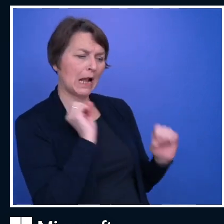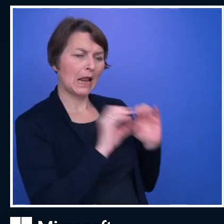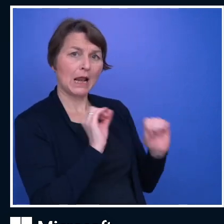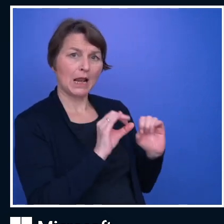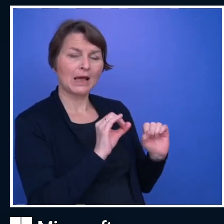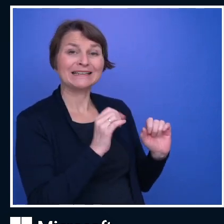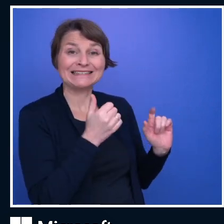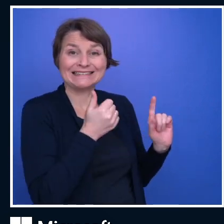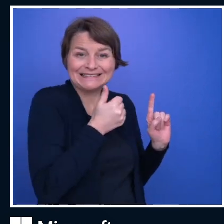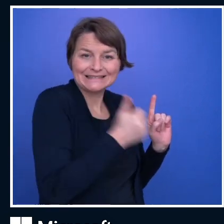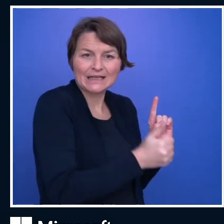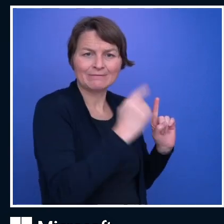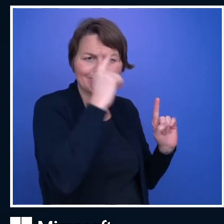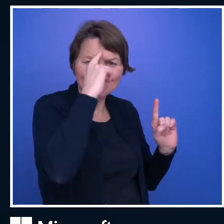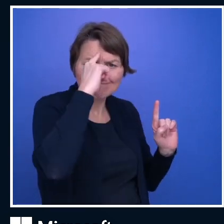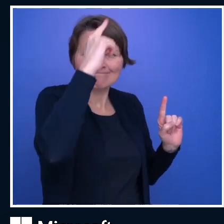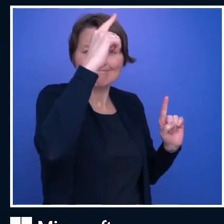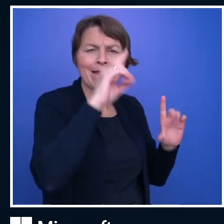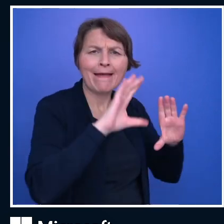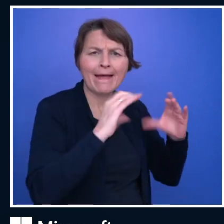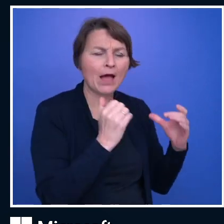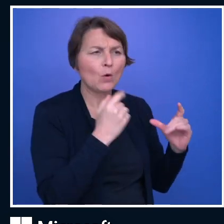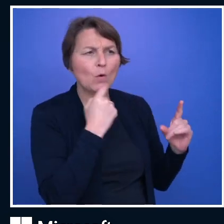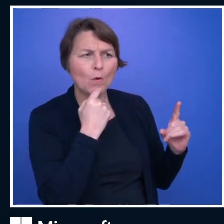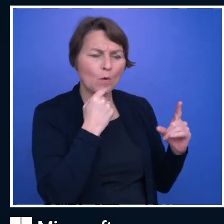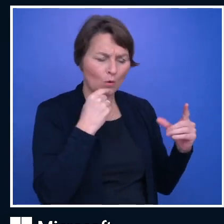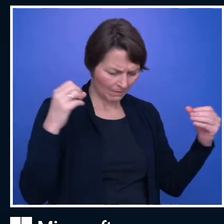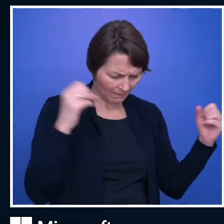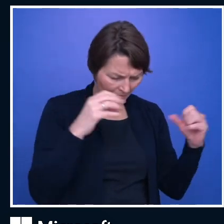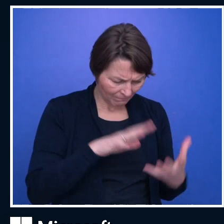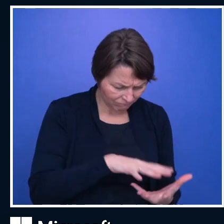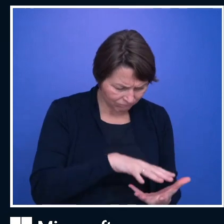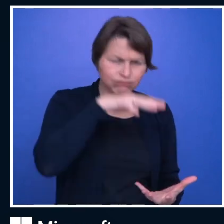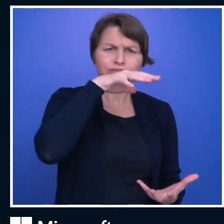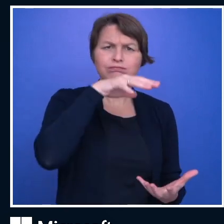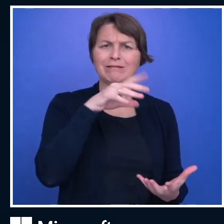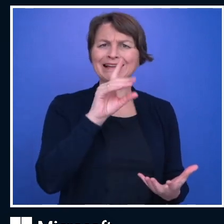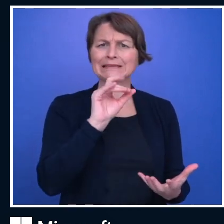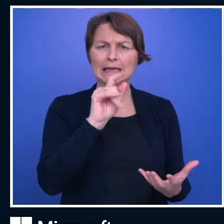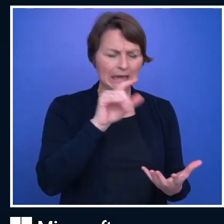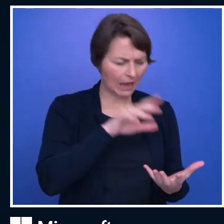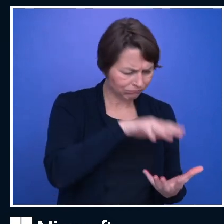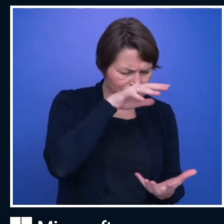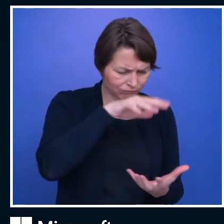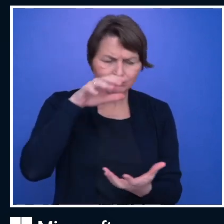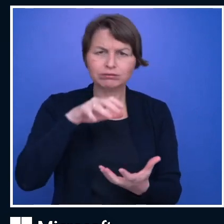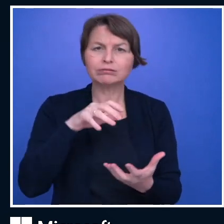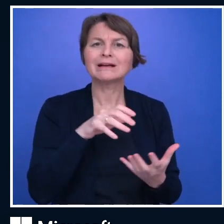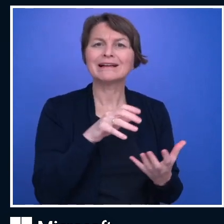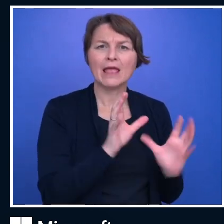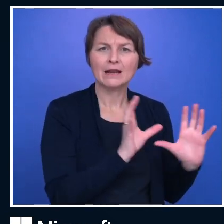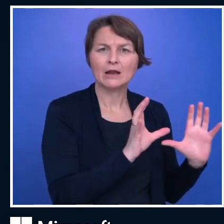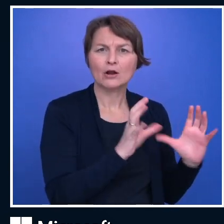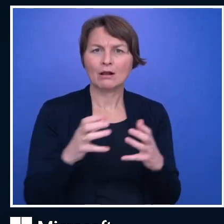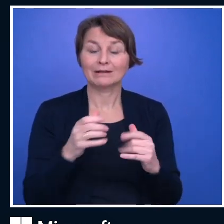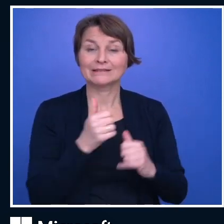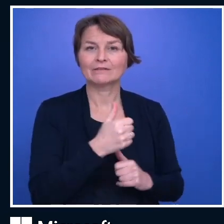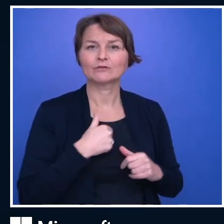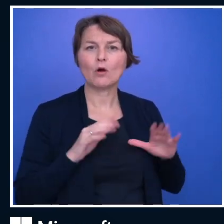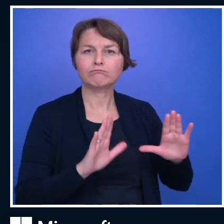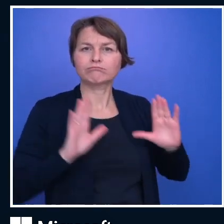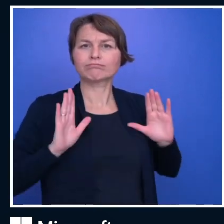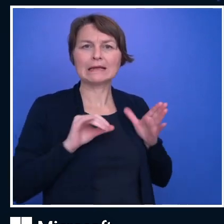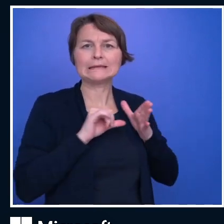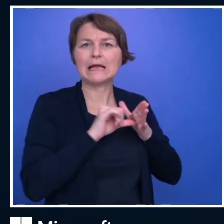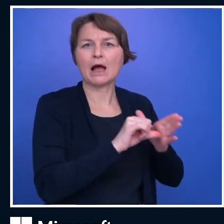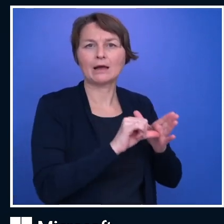or clusters or whatever it can with that given data. So not really guiding it. That's unsupervised learning. And